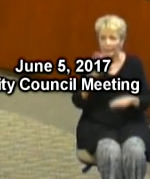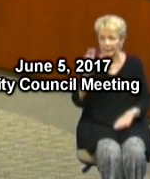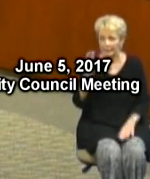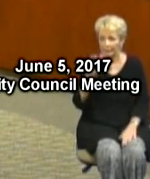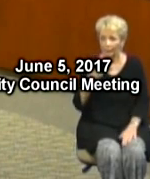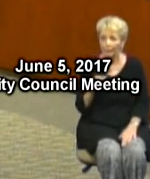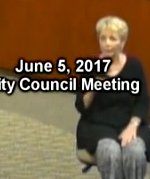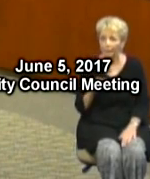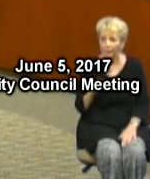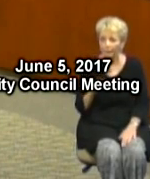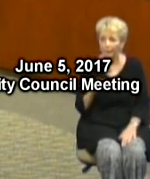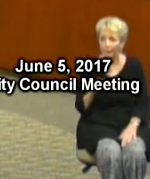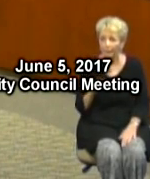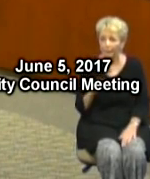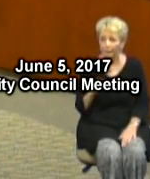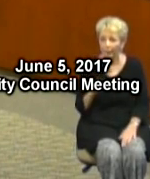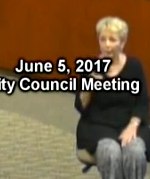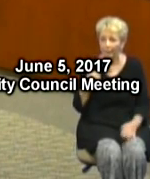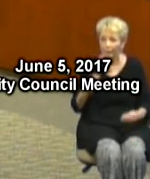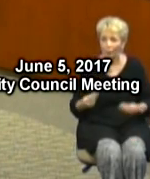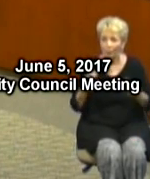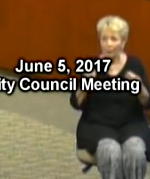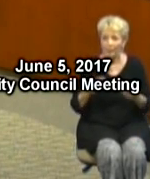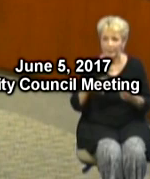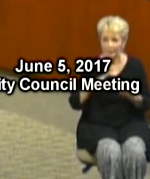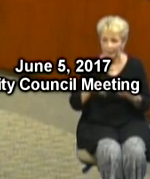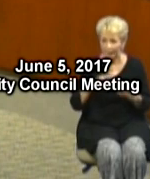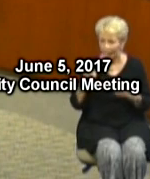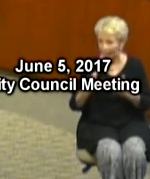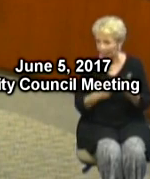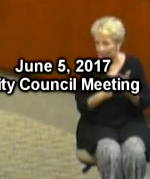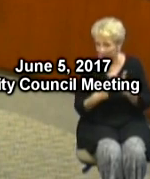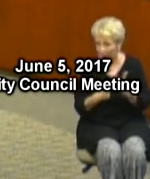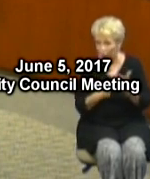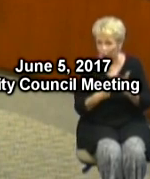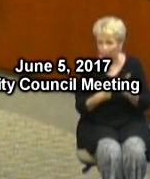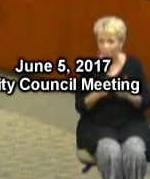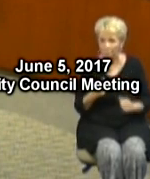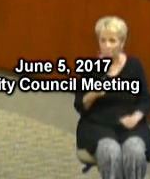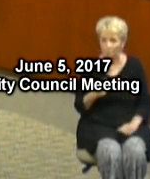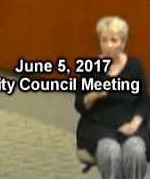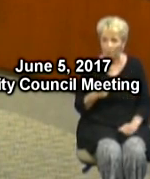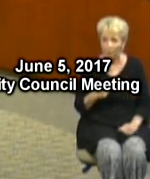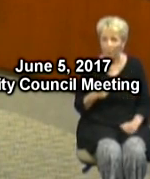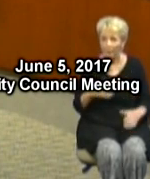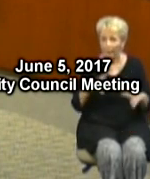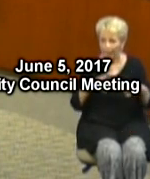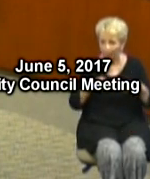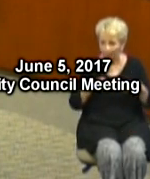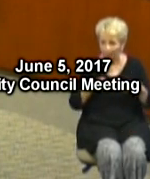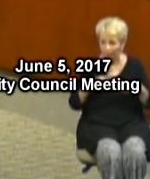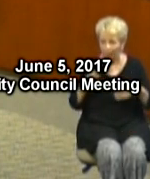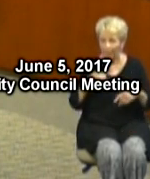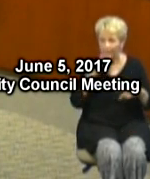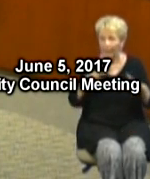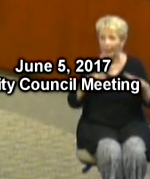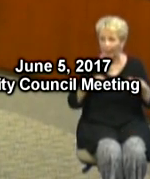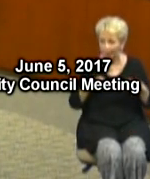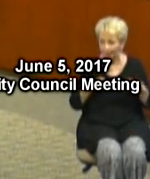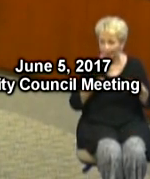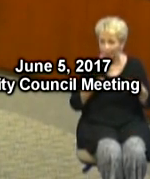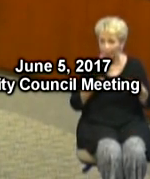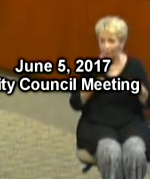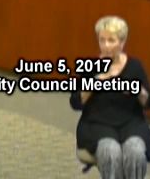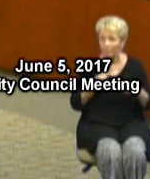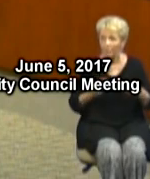p.m. Second. We have a motion and a second. Any discussion? All in favor of the motion, please signify by saying aye.